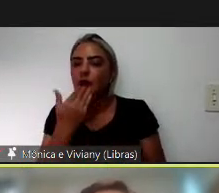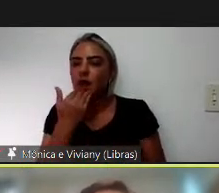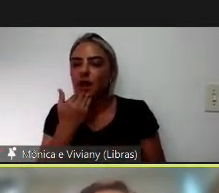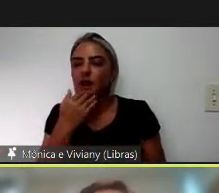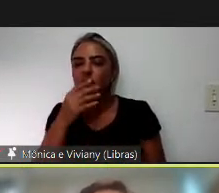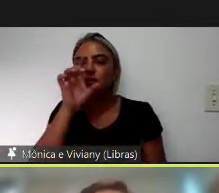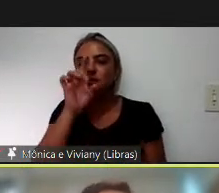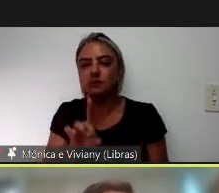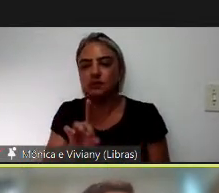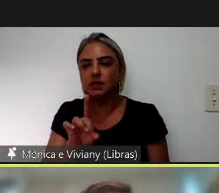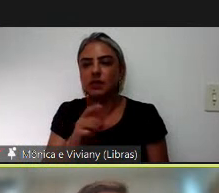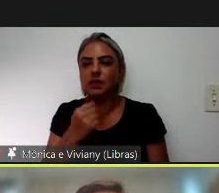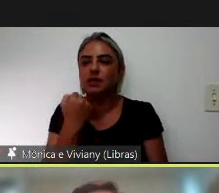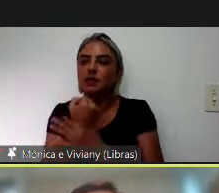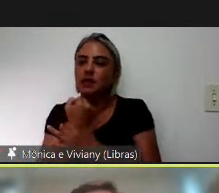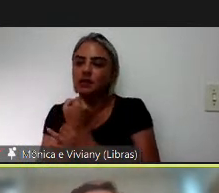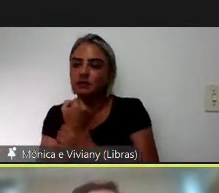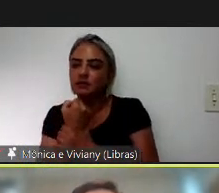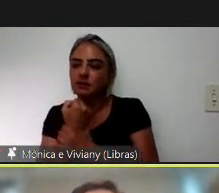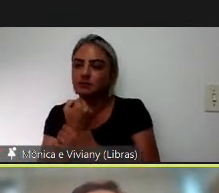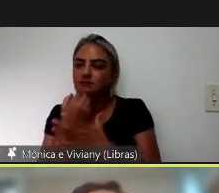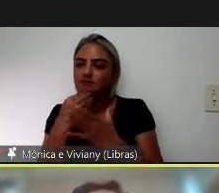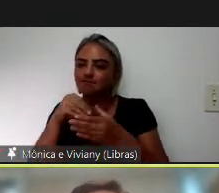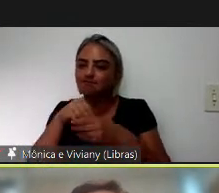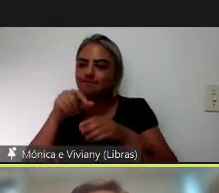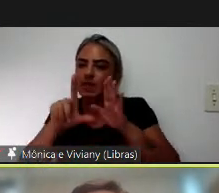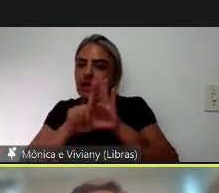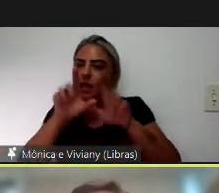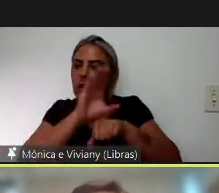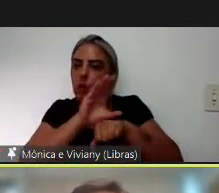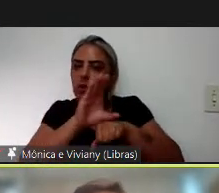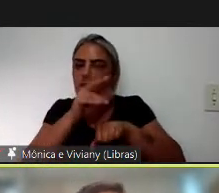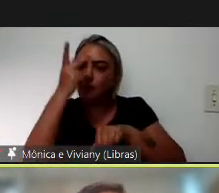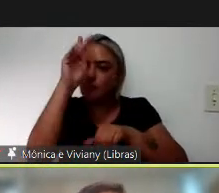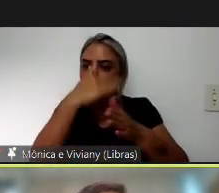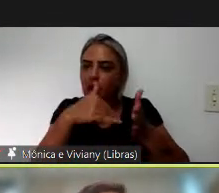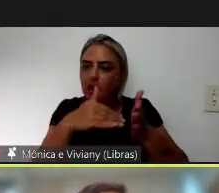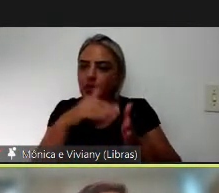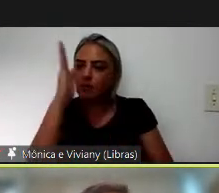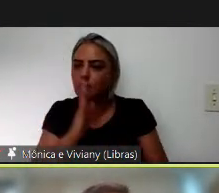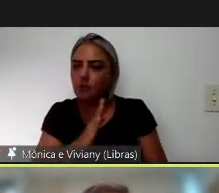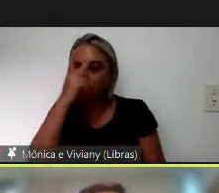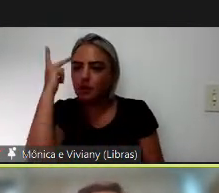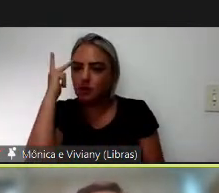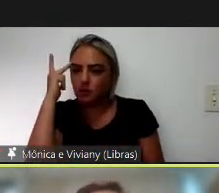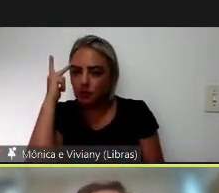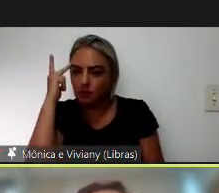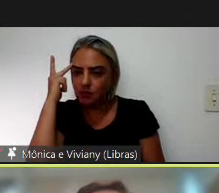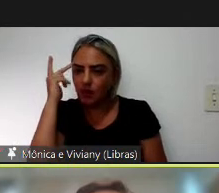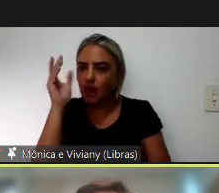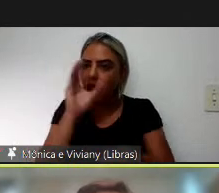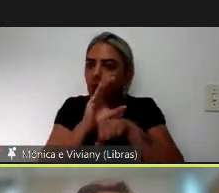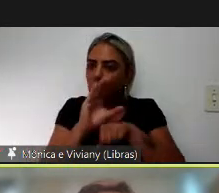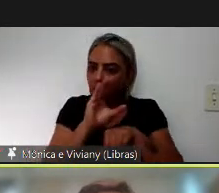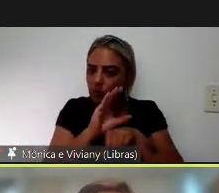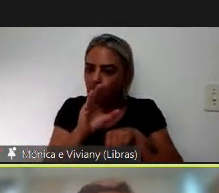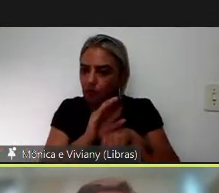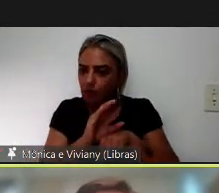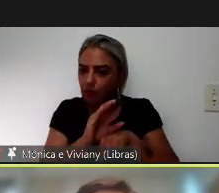food, feeding, nutrition are rights guaranteed in our constitution to all Brazilians. The